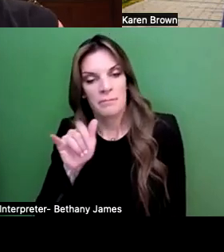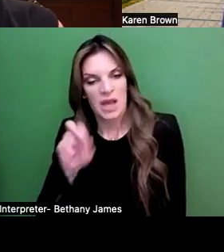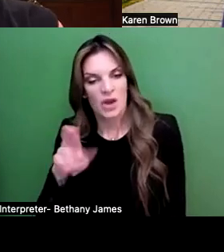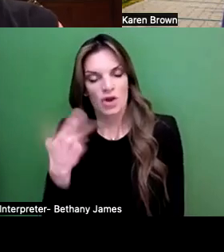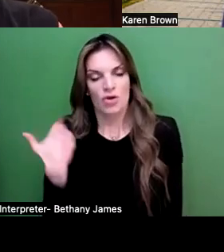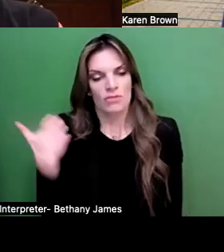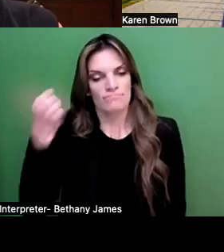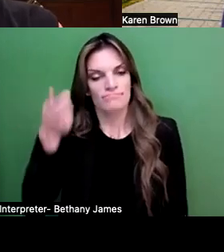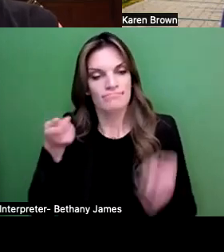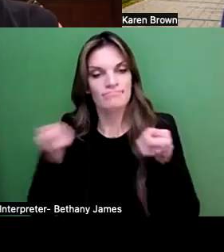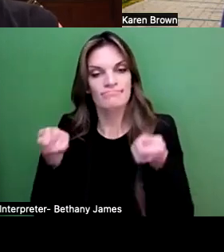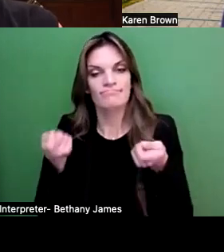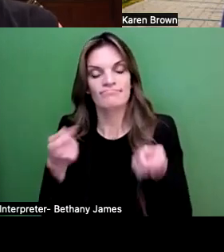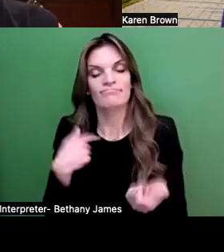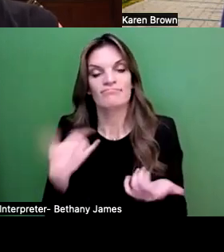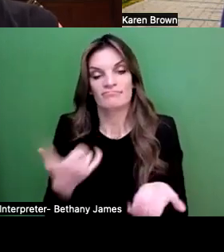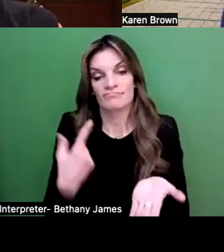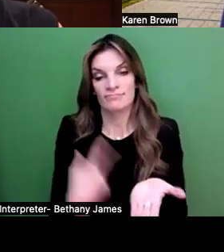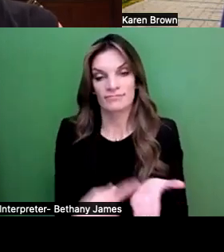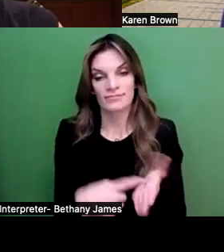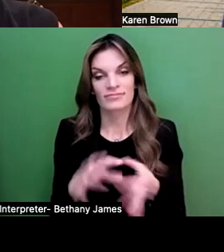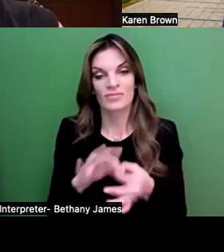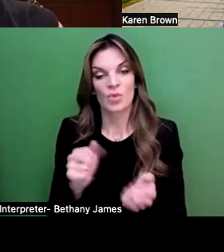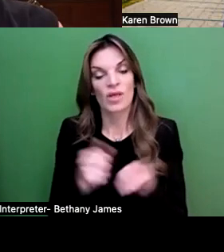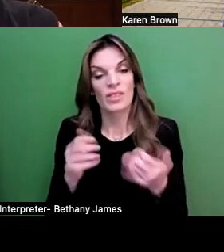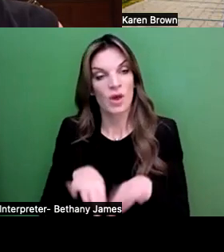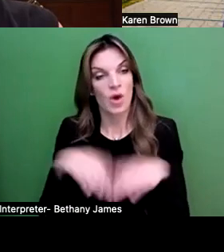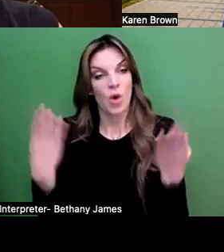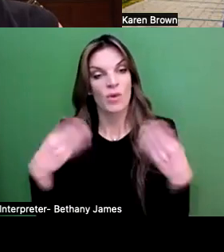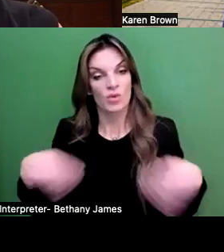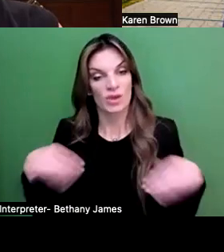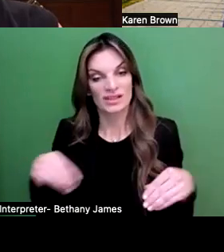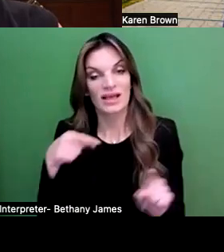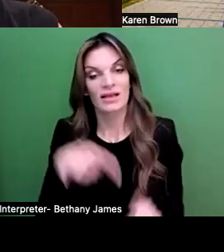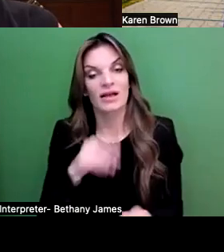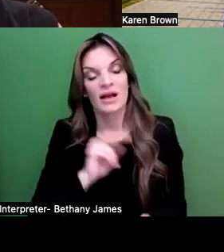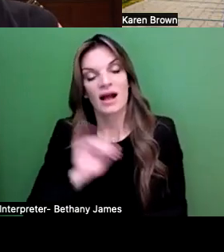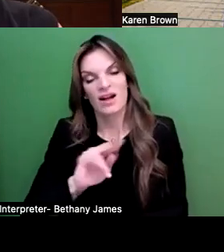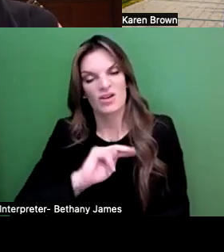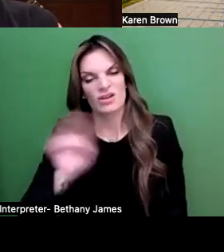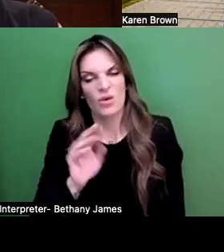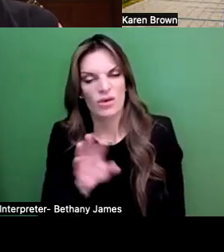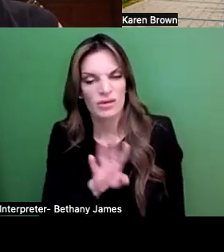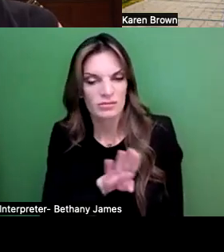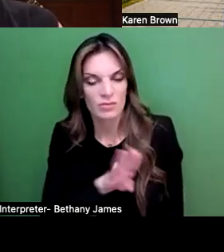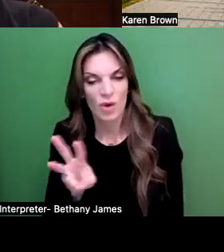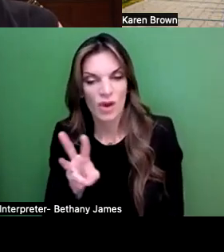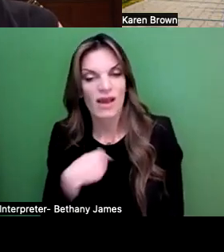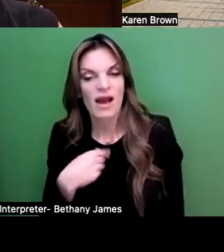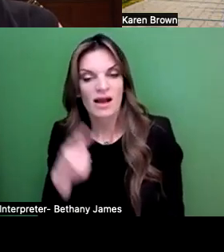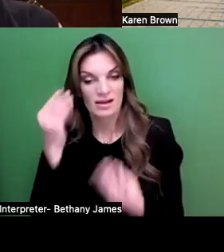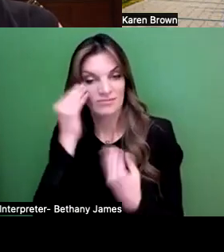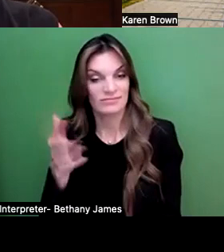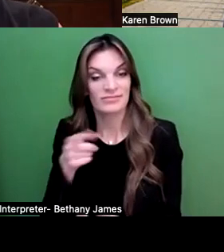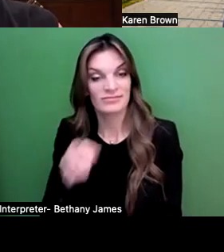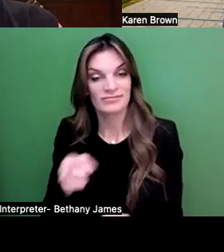top topics of concern. I called Ed Coco and I asked him to please come back to the table.